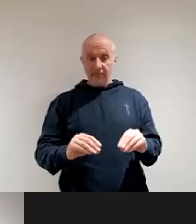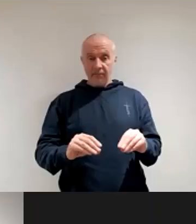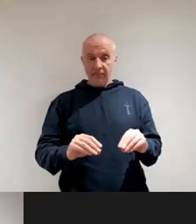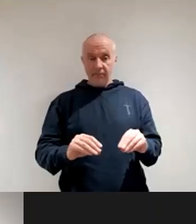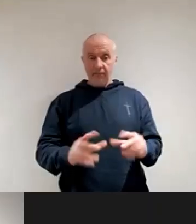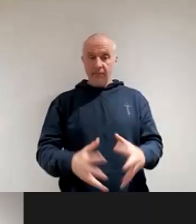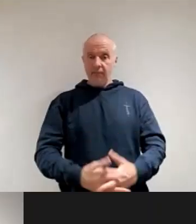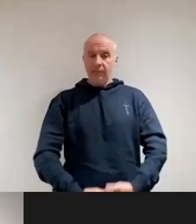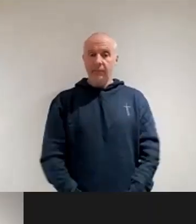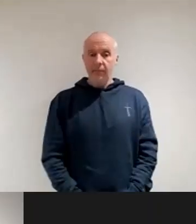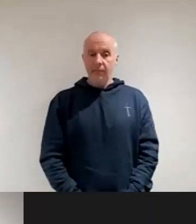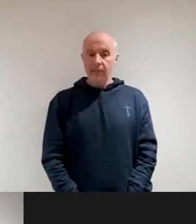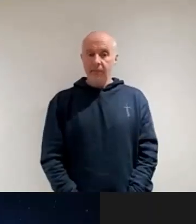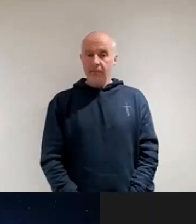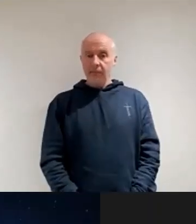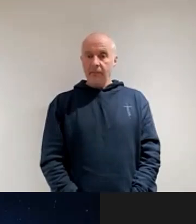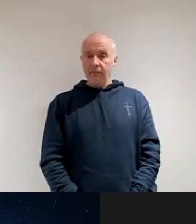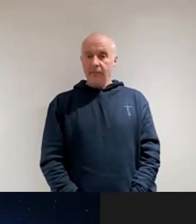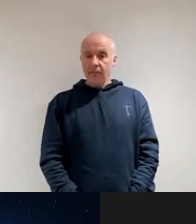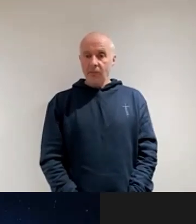okay.